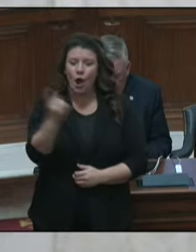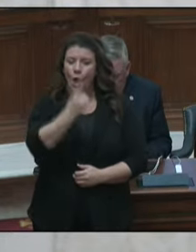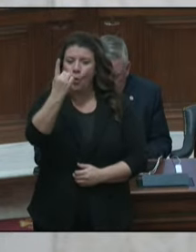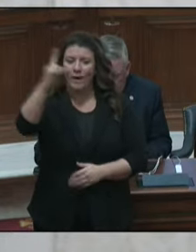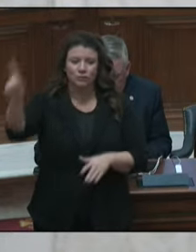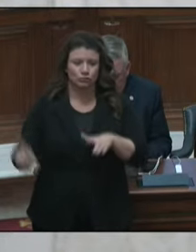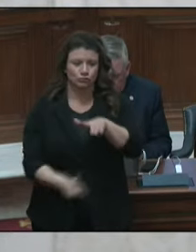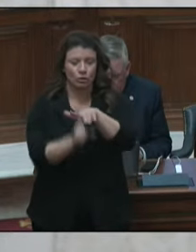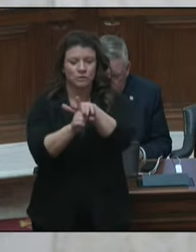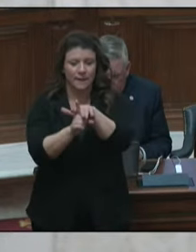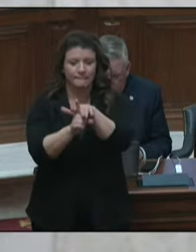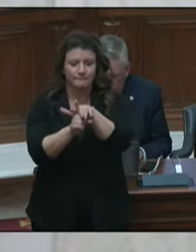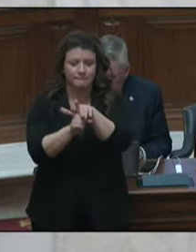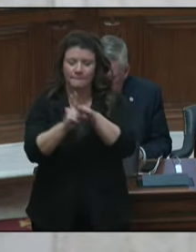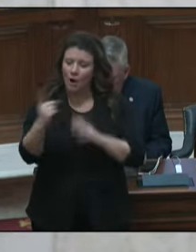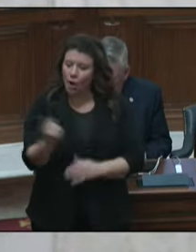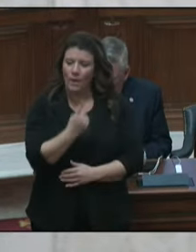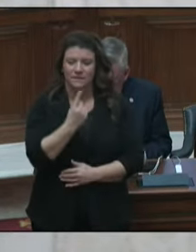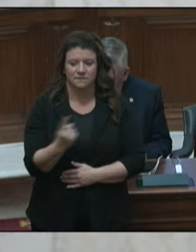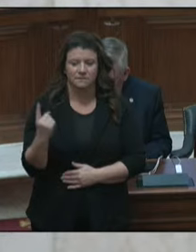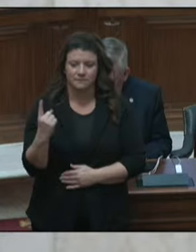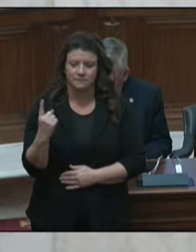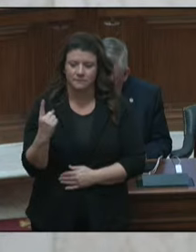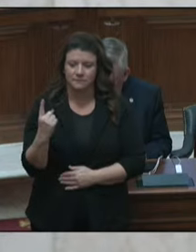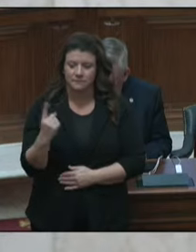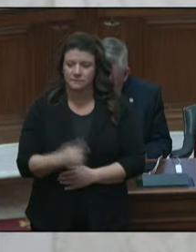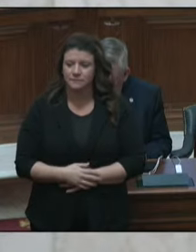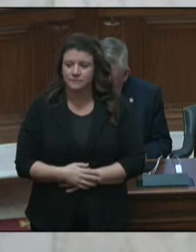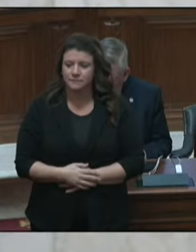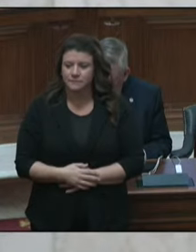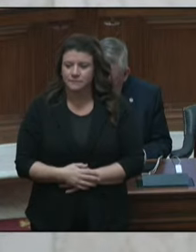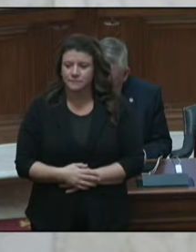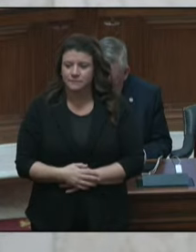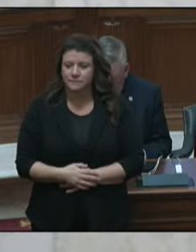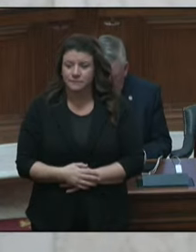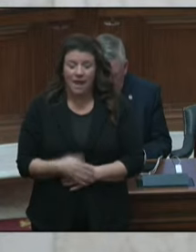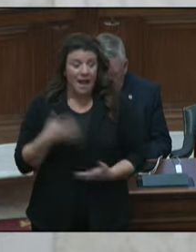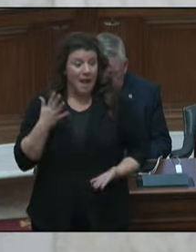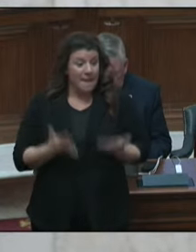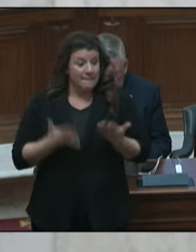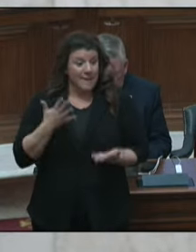up. Always. You see, it may not be on